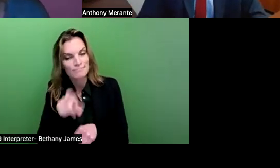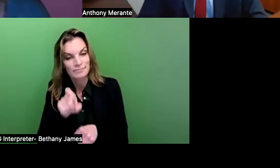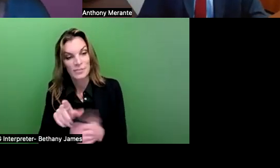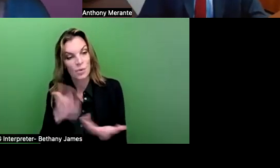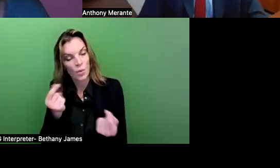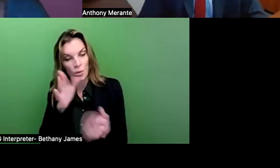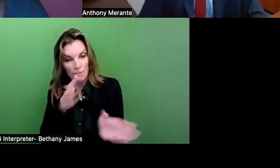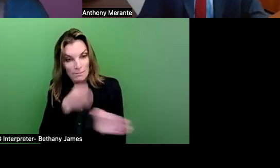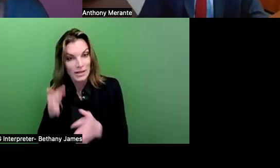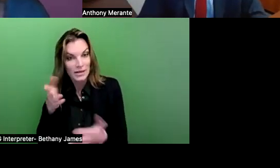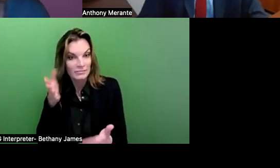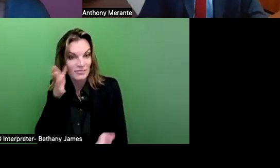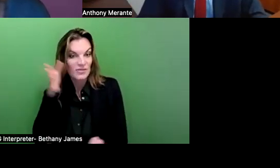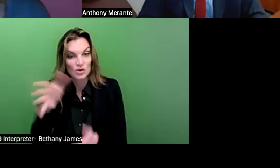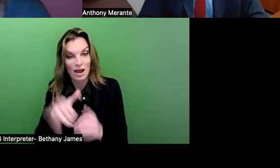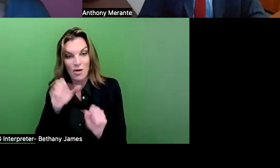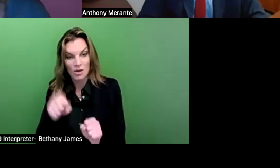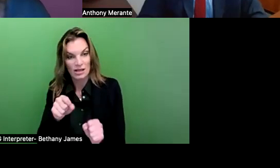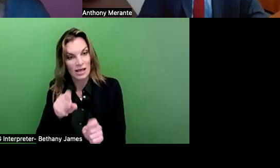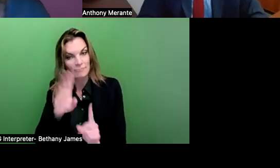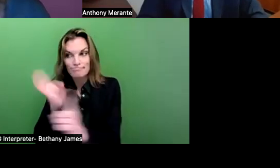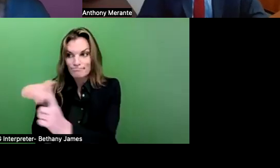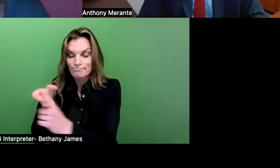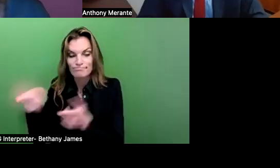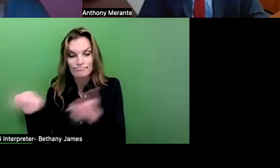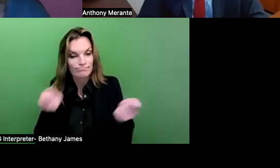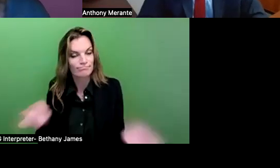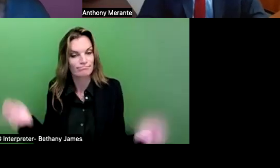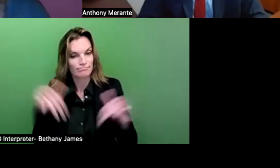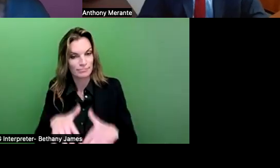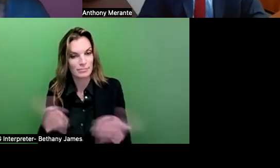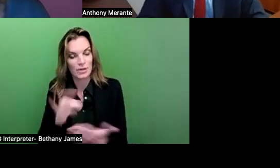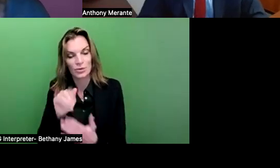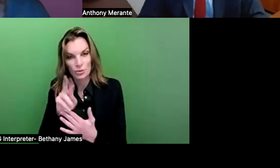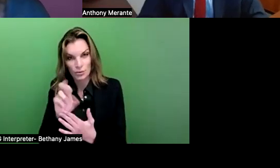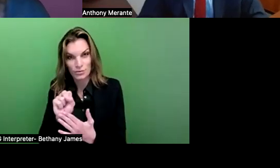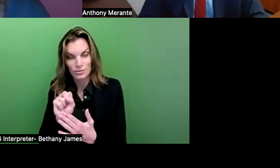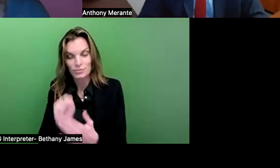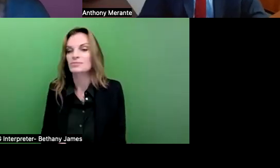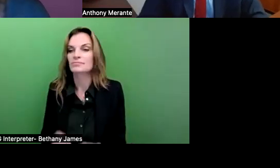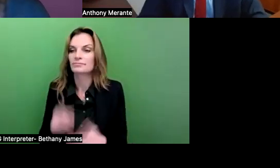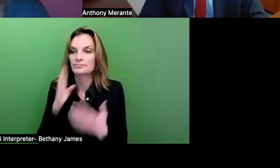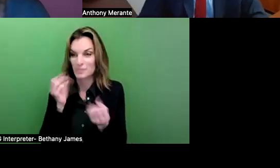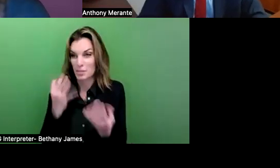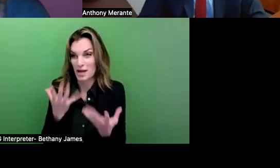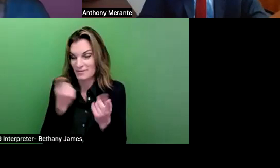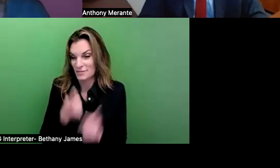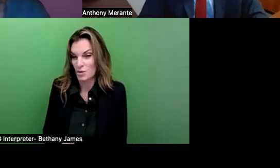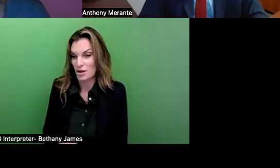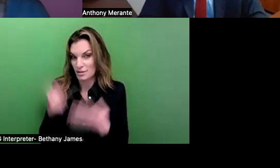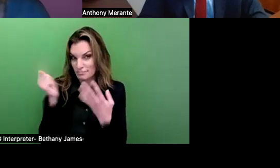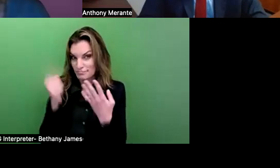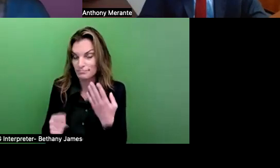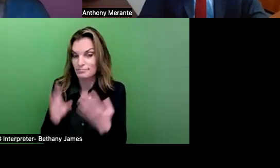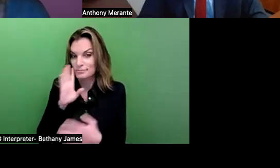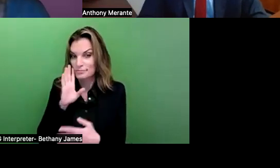Well, again, it's a very tough formula because of the fact that what's happening right now is a lot of things with all the sales of